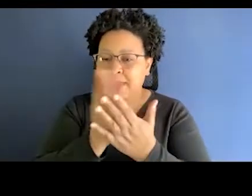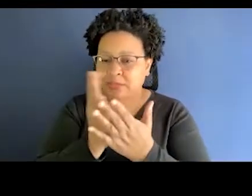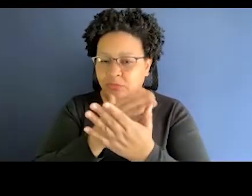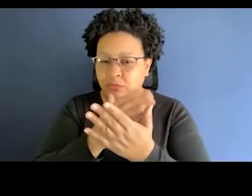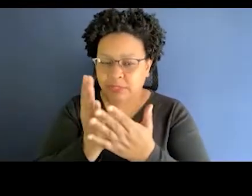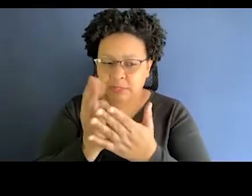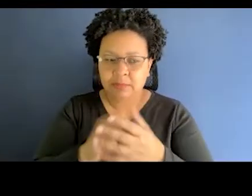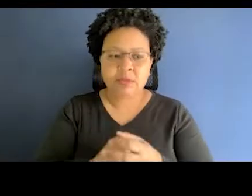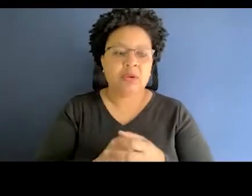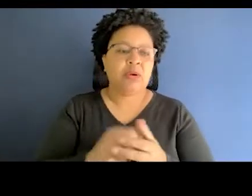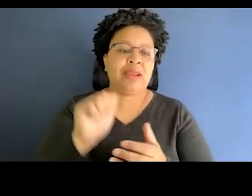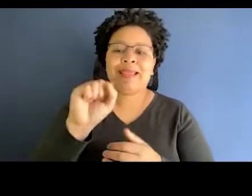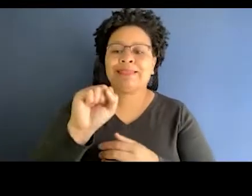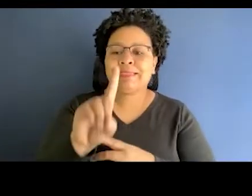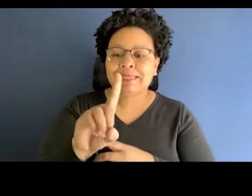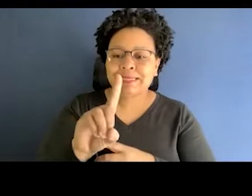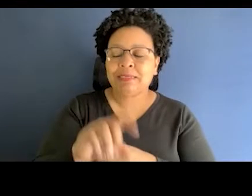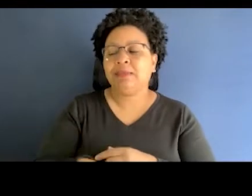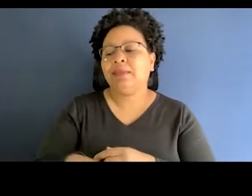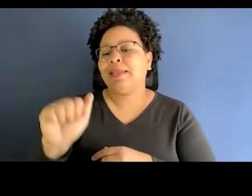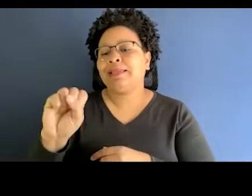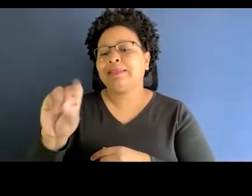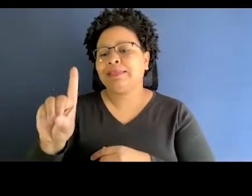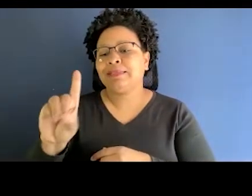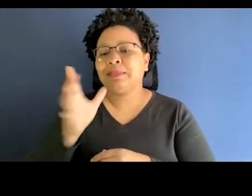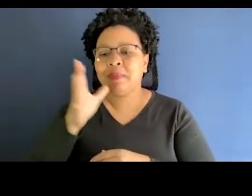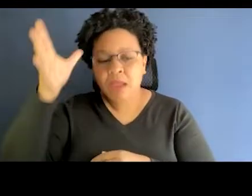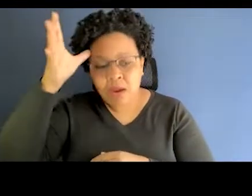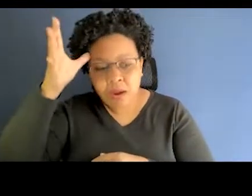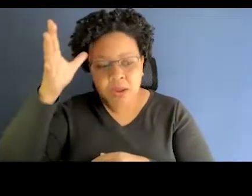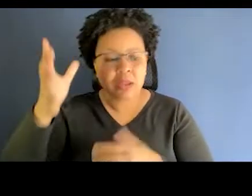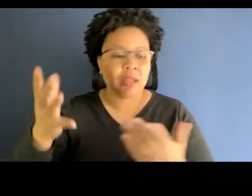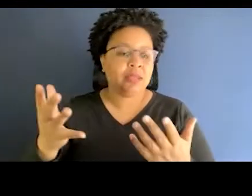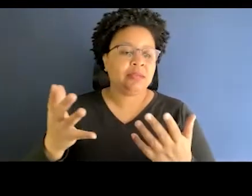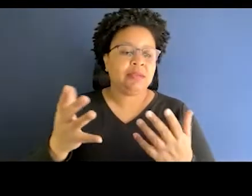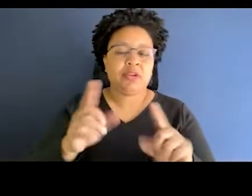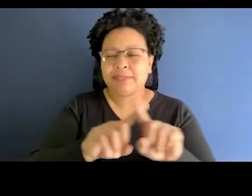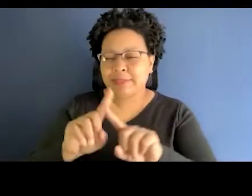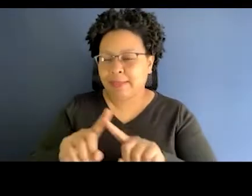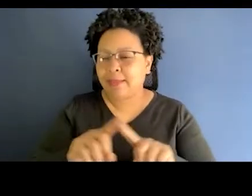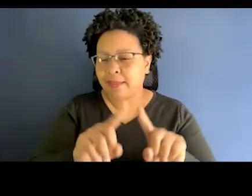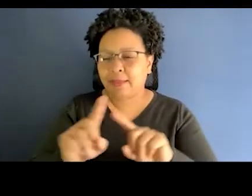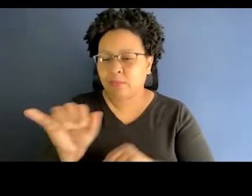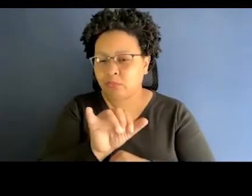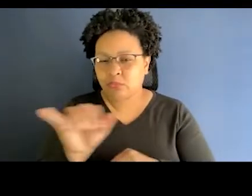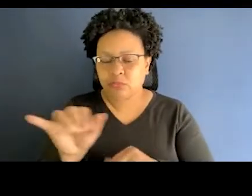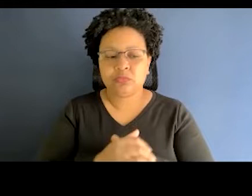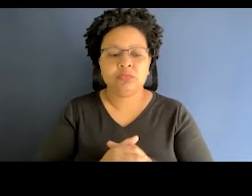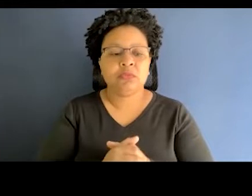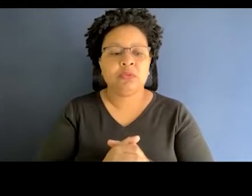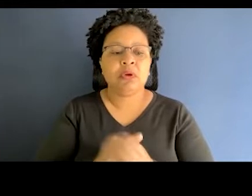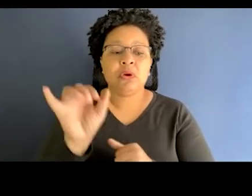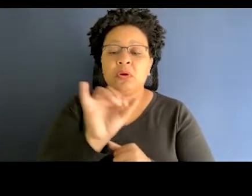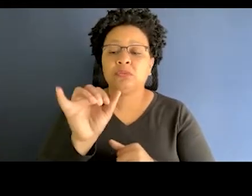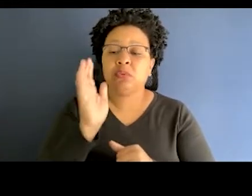parent, ASD parent, parent of a child on the autism spectrum in a very similar manner. We'll also